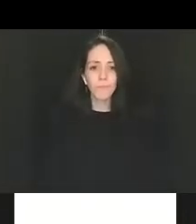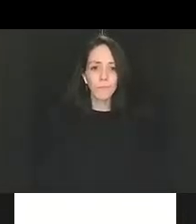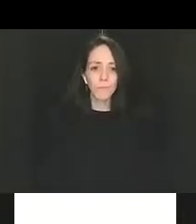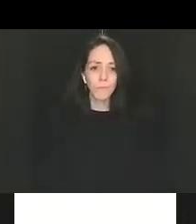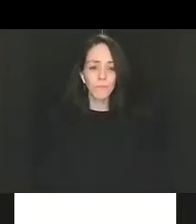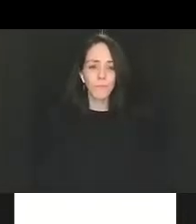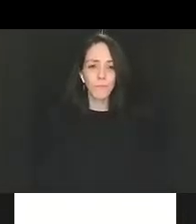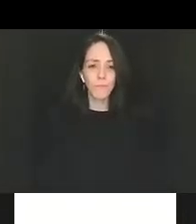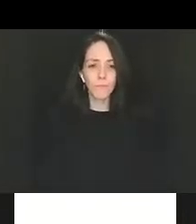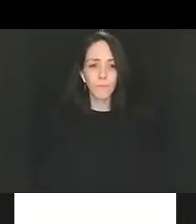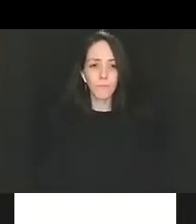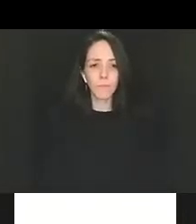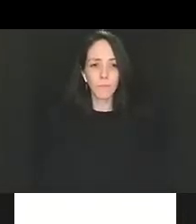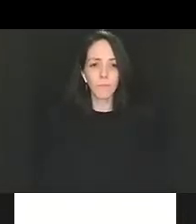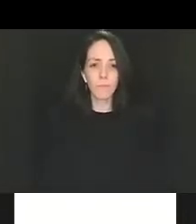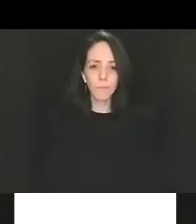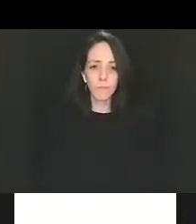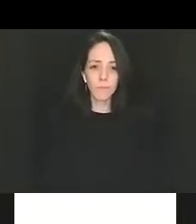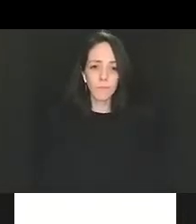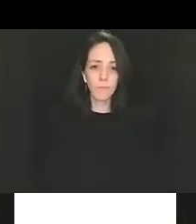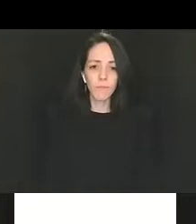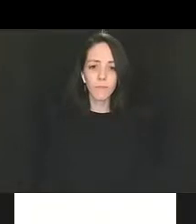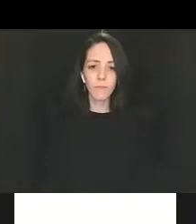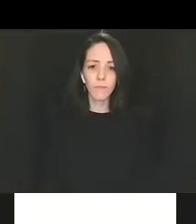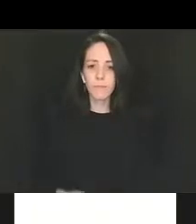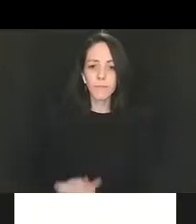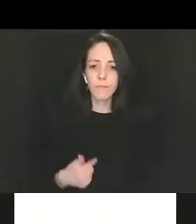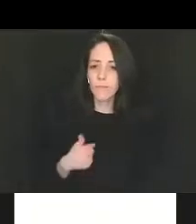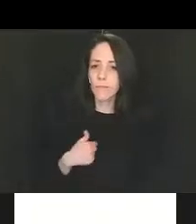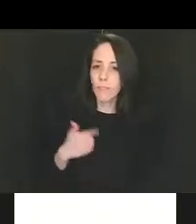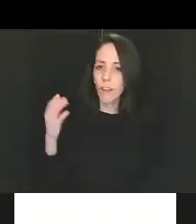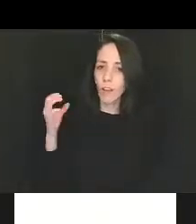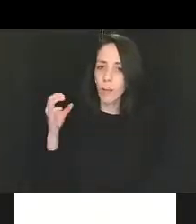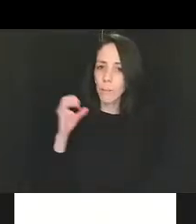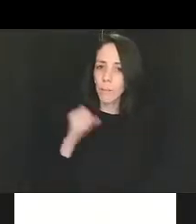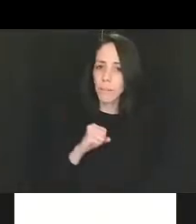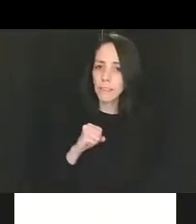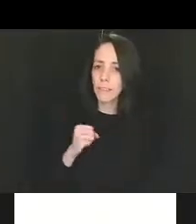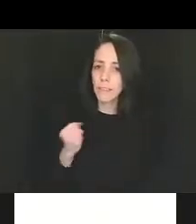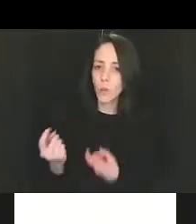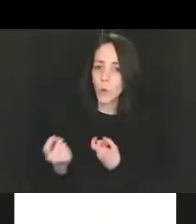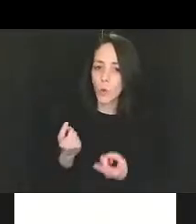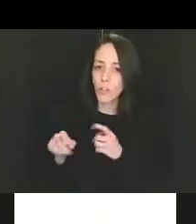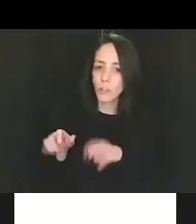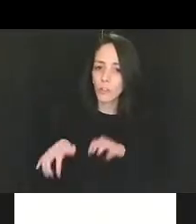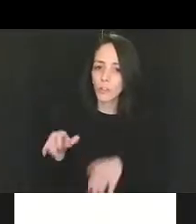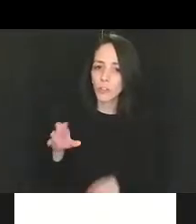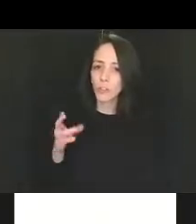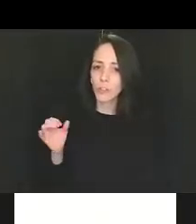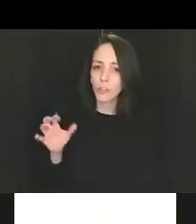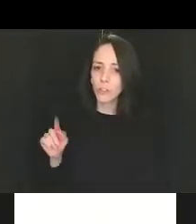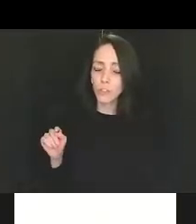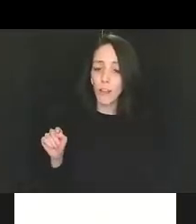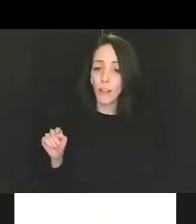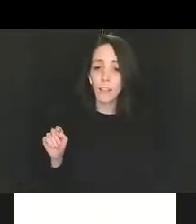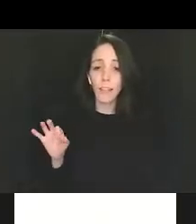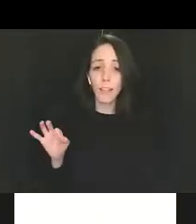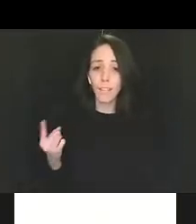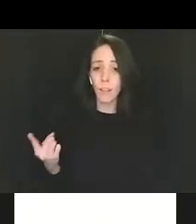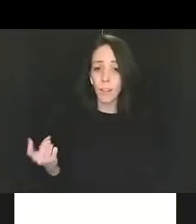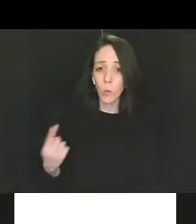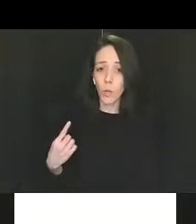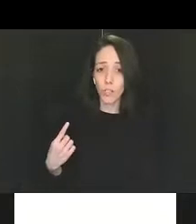And I'm not tracking the questions in the chat, but if you have a question and you post it on